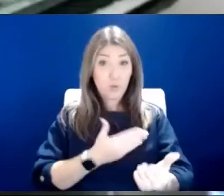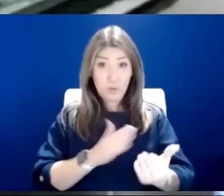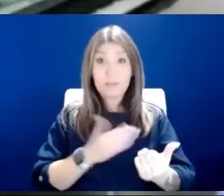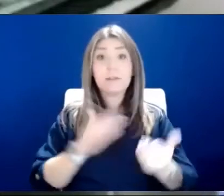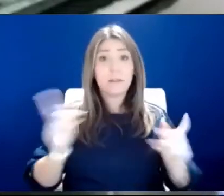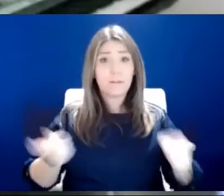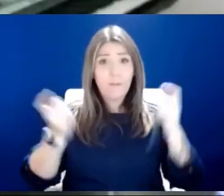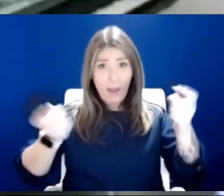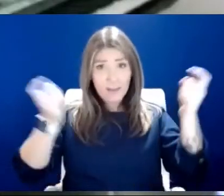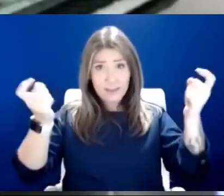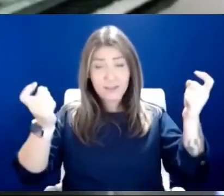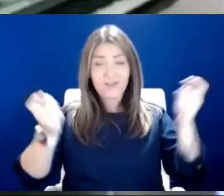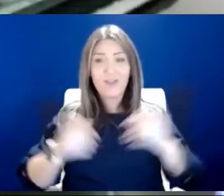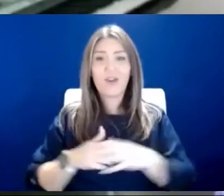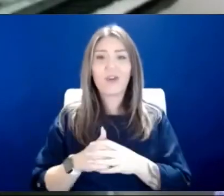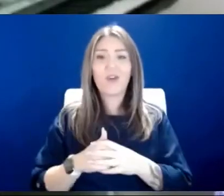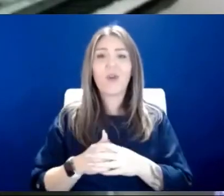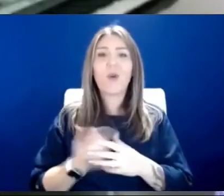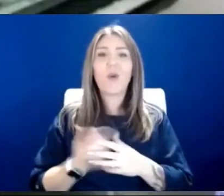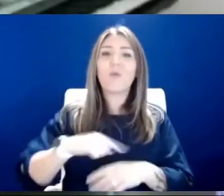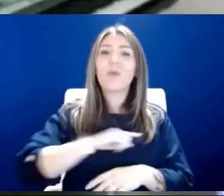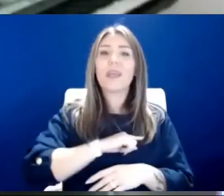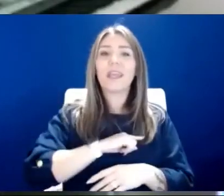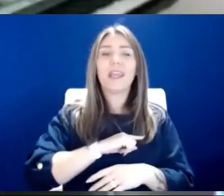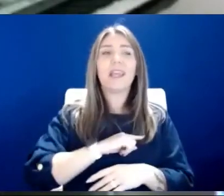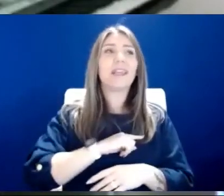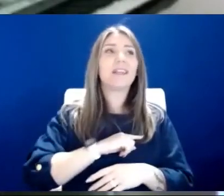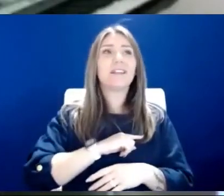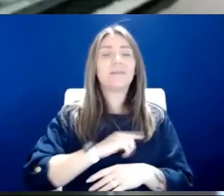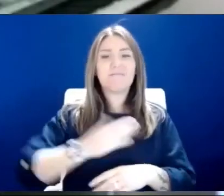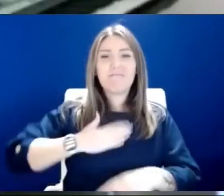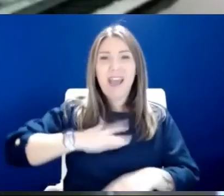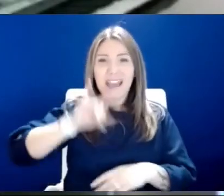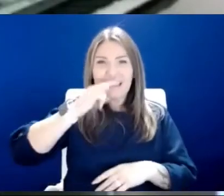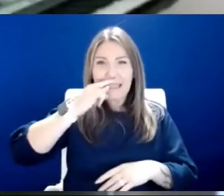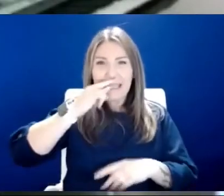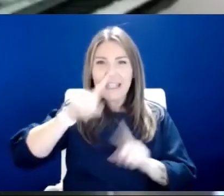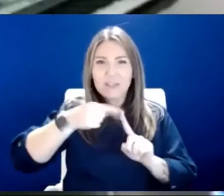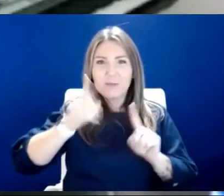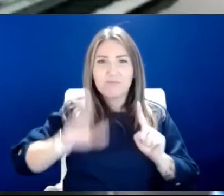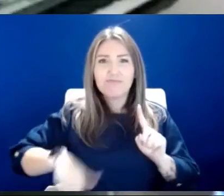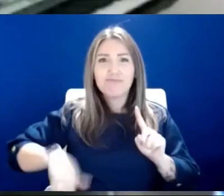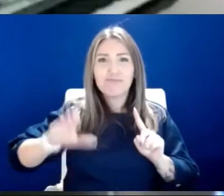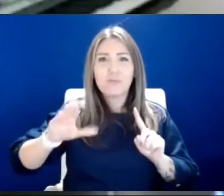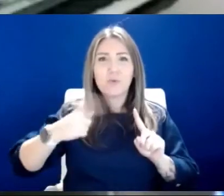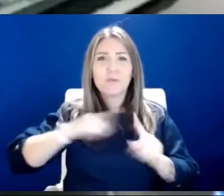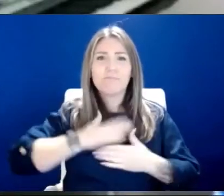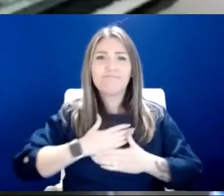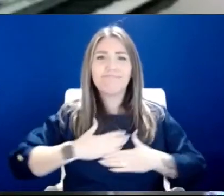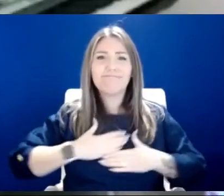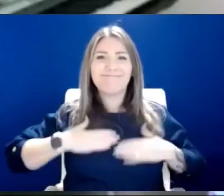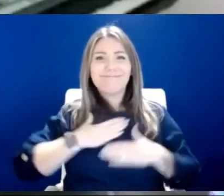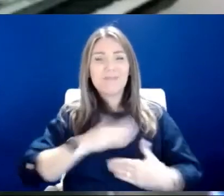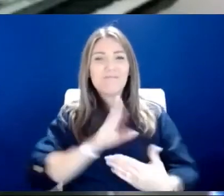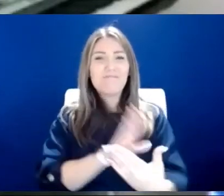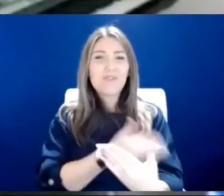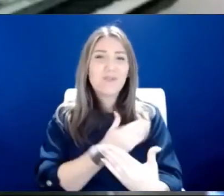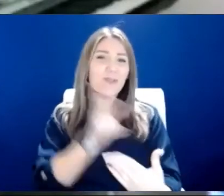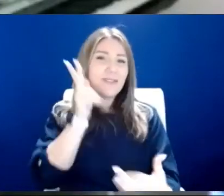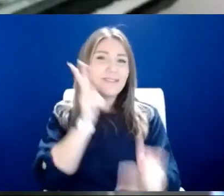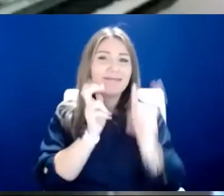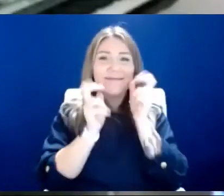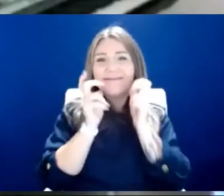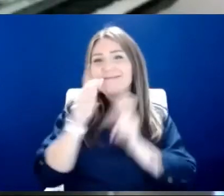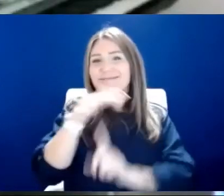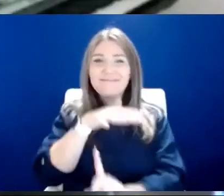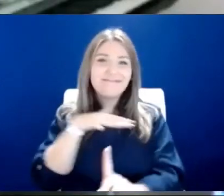and we just, as my kids were growing up, we just enjoyed having music around us, and